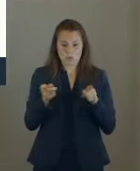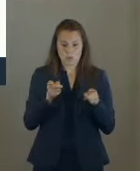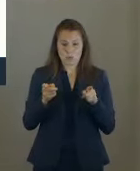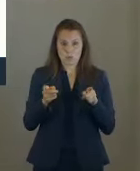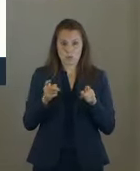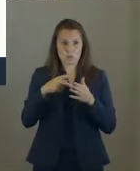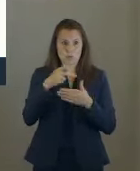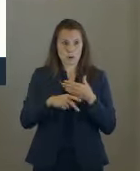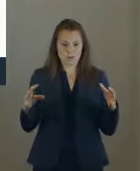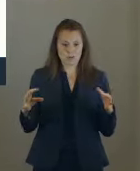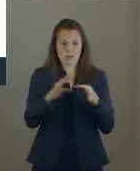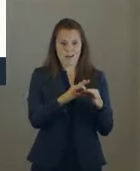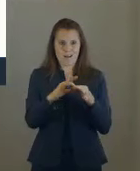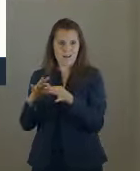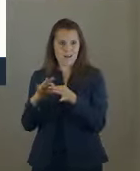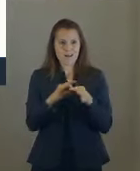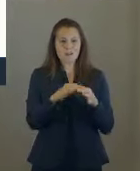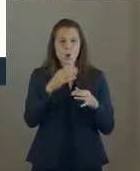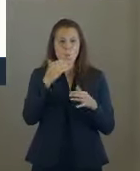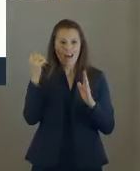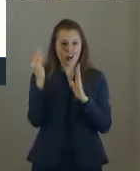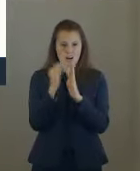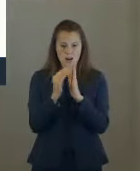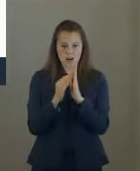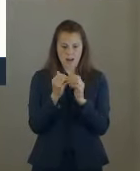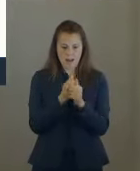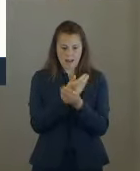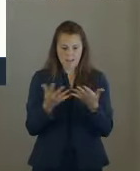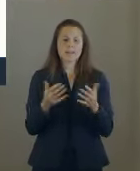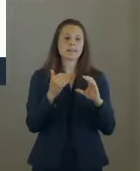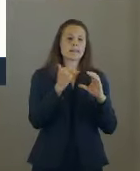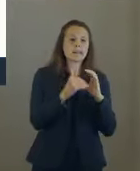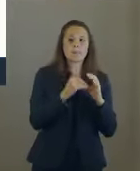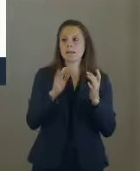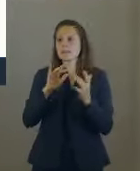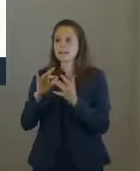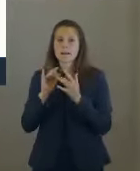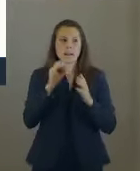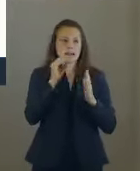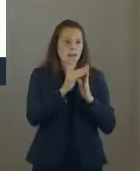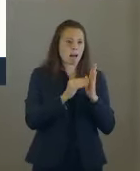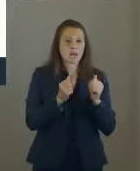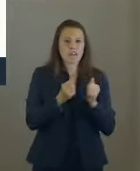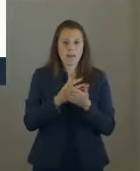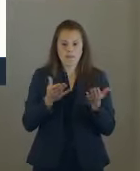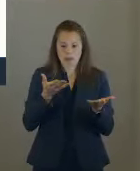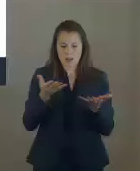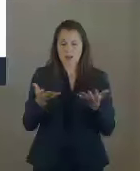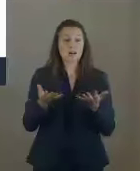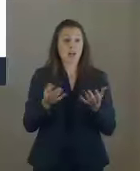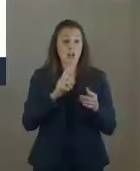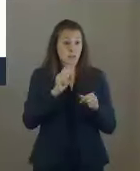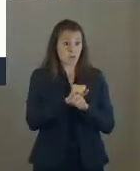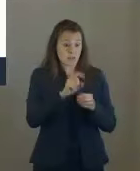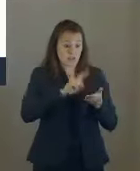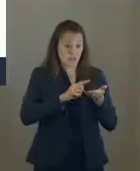track contacts that happen, questions that come in, emails that are tracked, documents that are submitted. all without the investigator having to